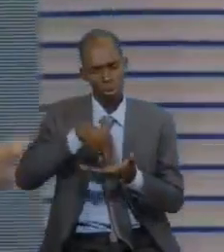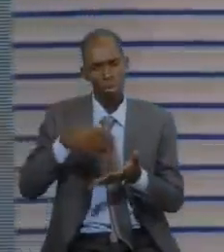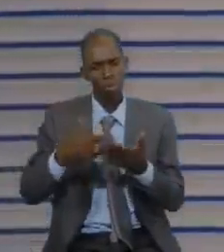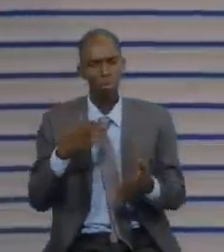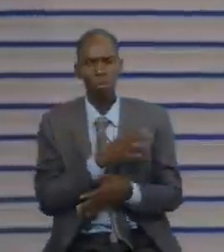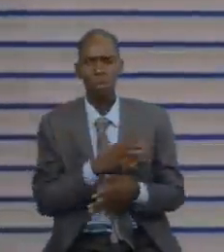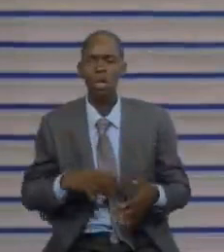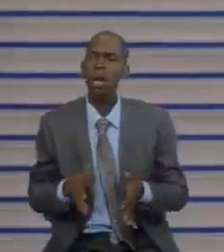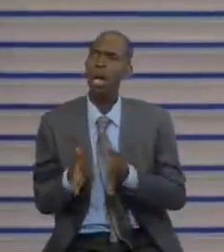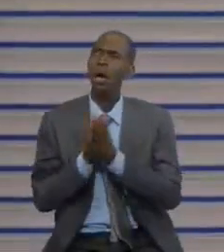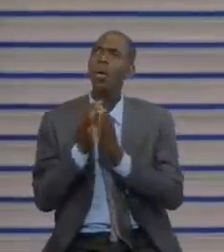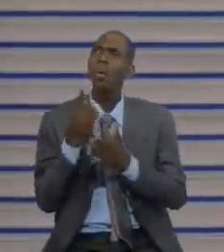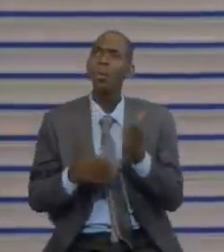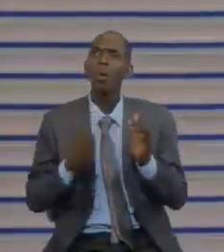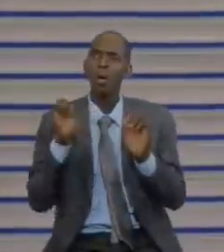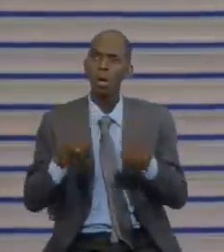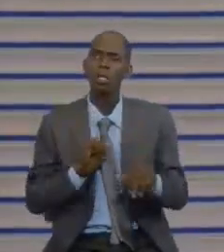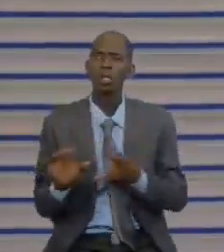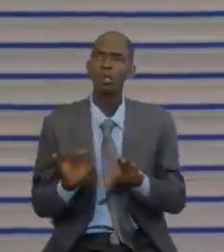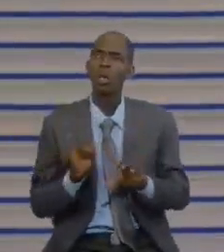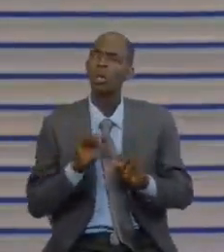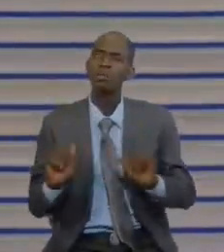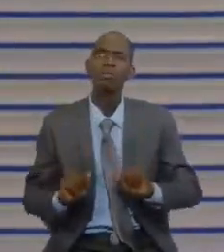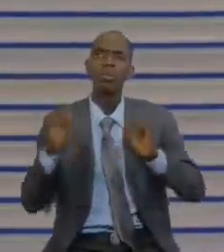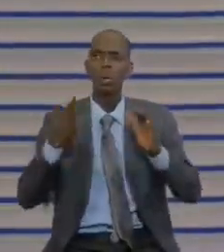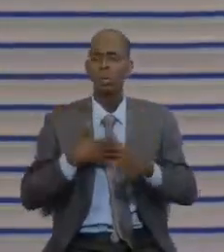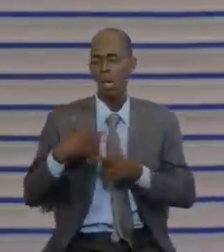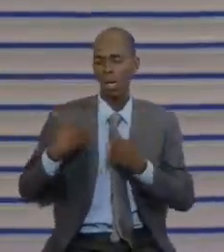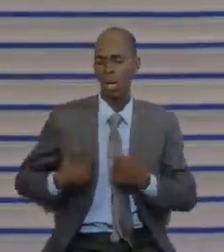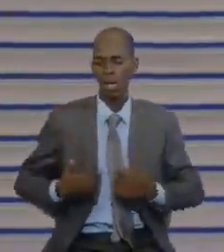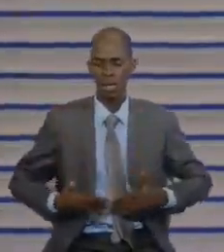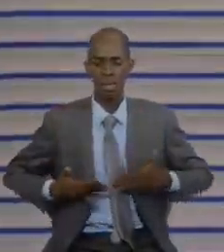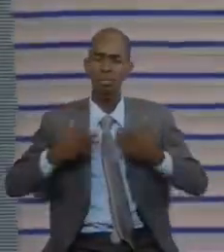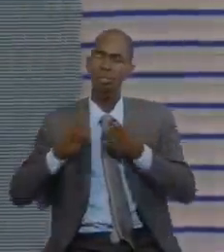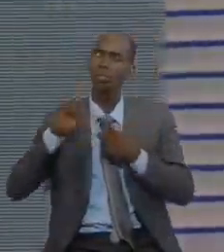I do? I give my heart, I give my life unto you forever.